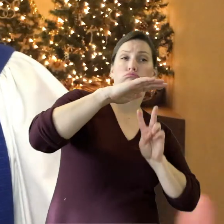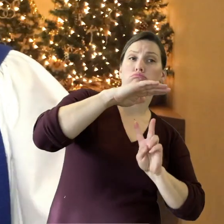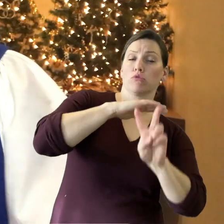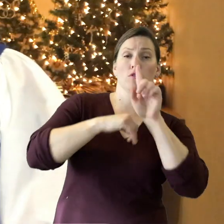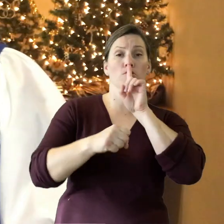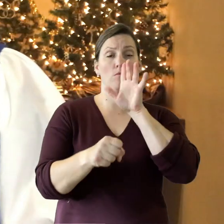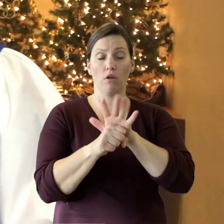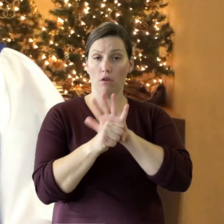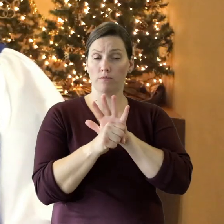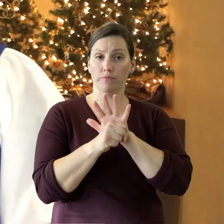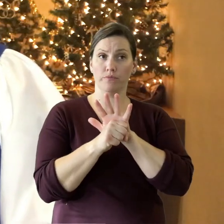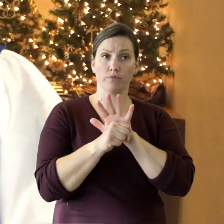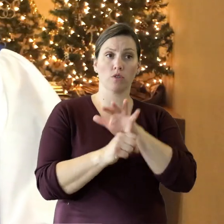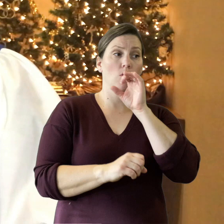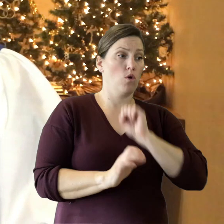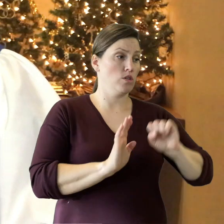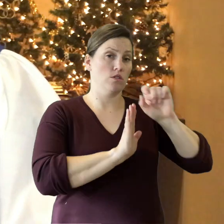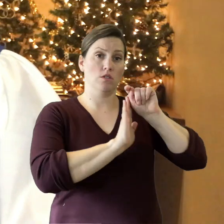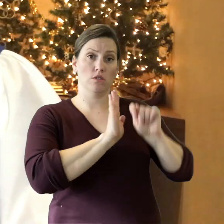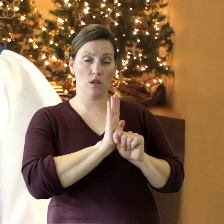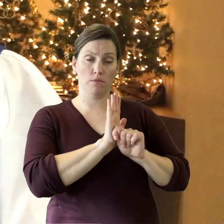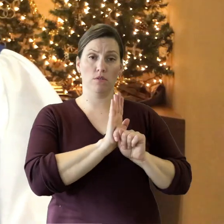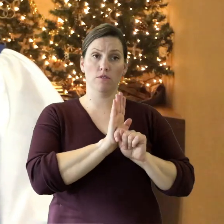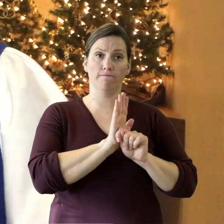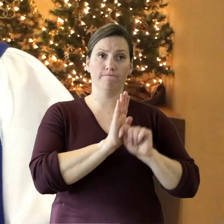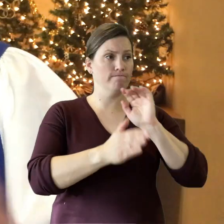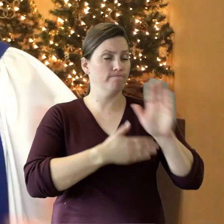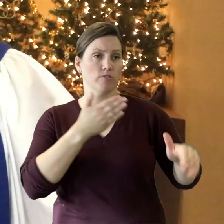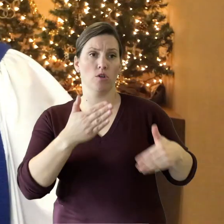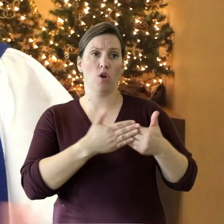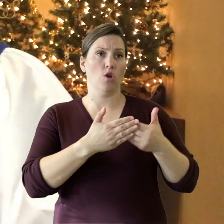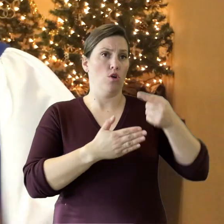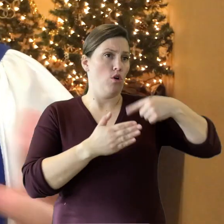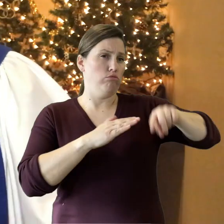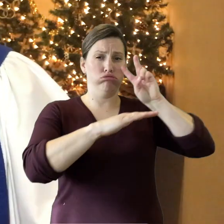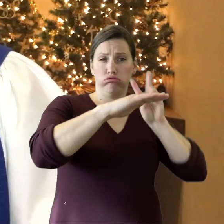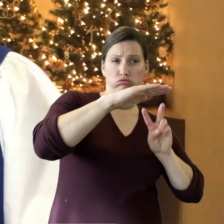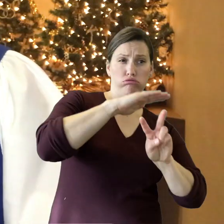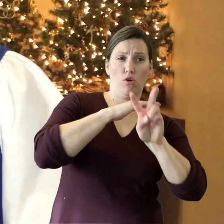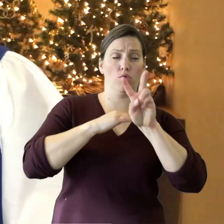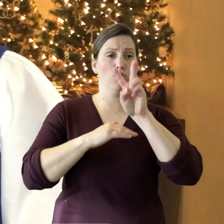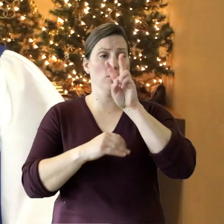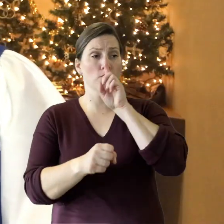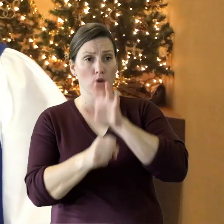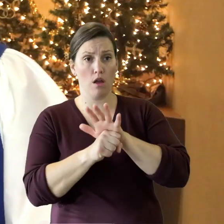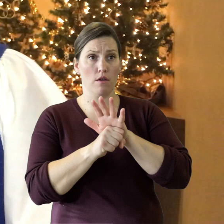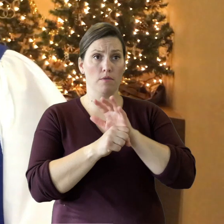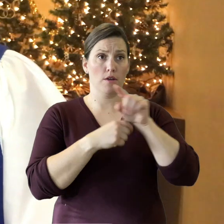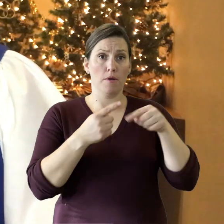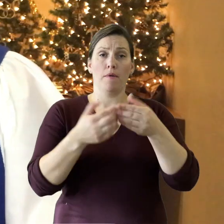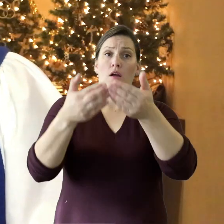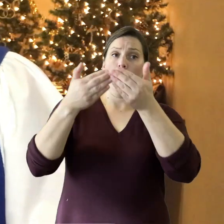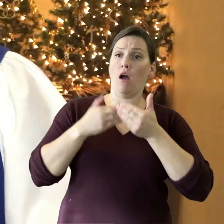and promises of the Old Testament times. All those prophecies and promises about